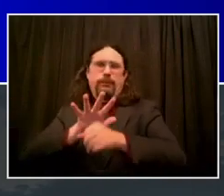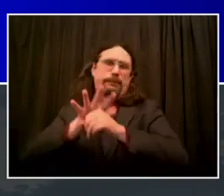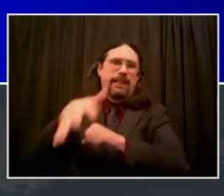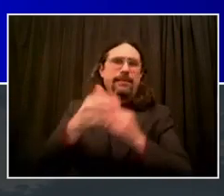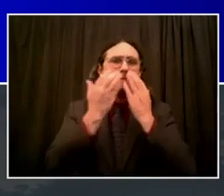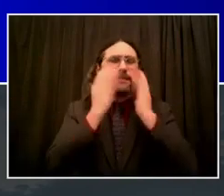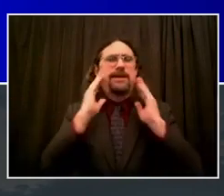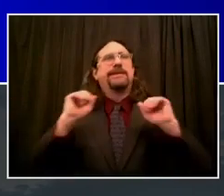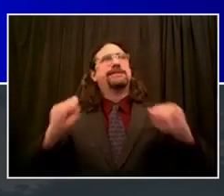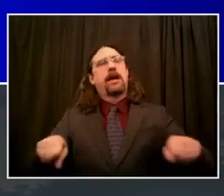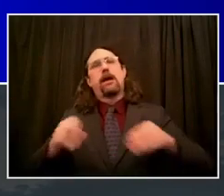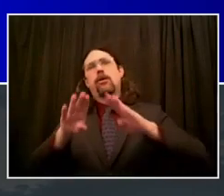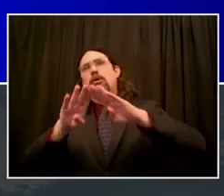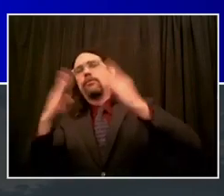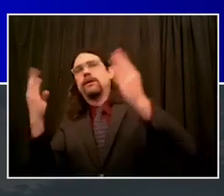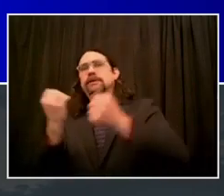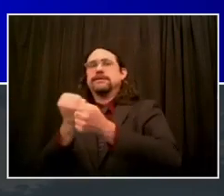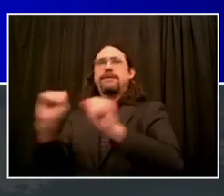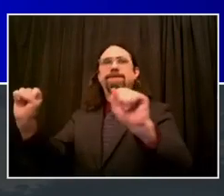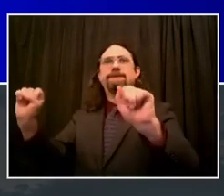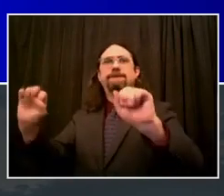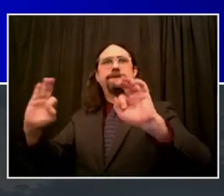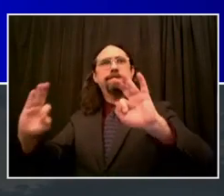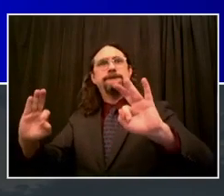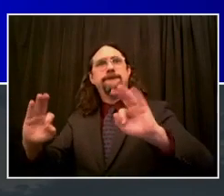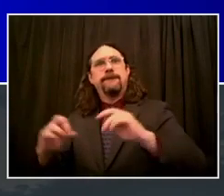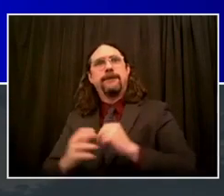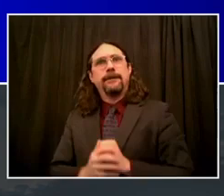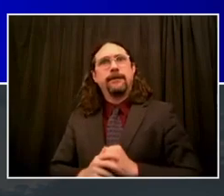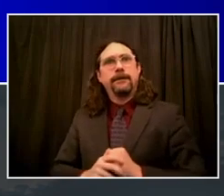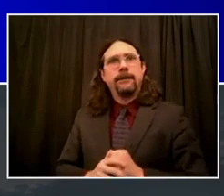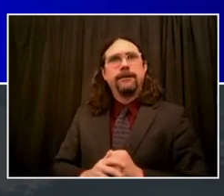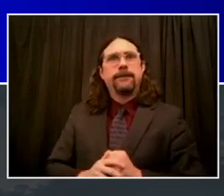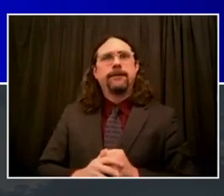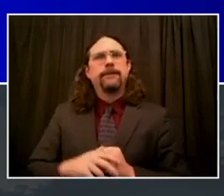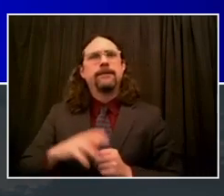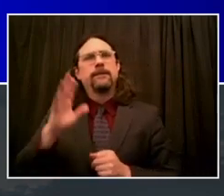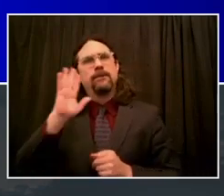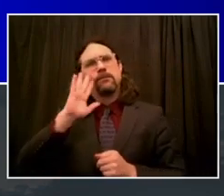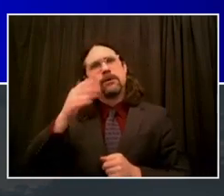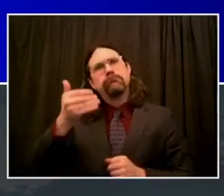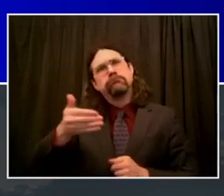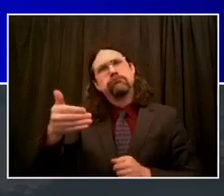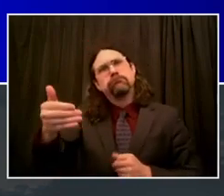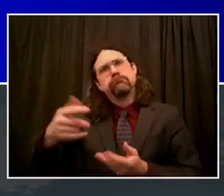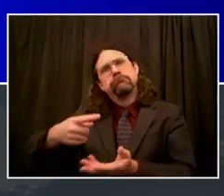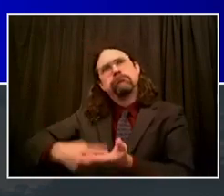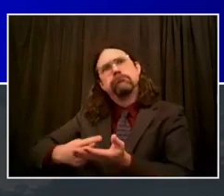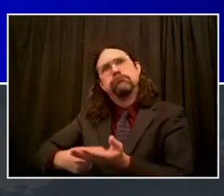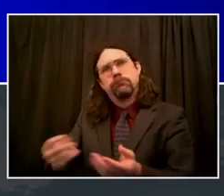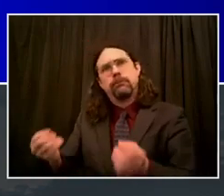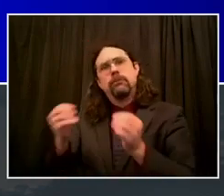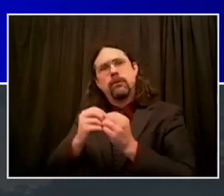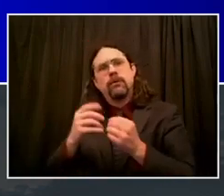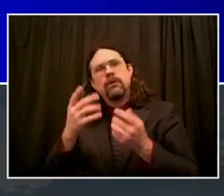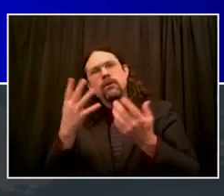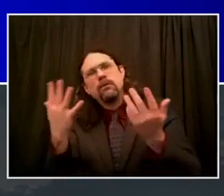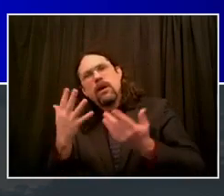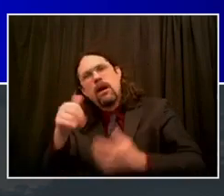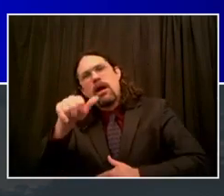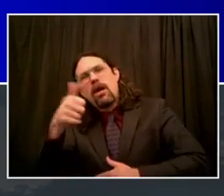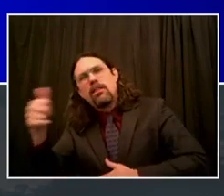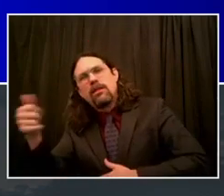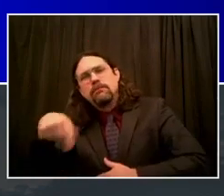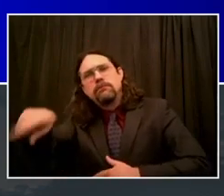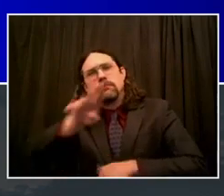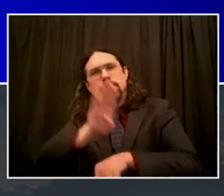in the coming days. A lot of them have talked about it's hard to find enough cleaning supplies and cleaning supplies they can afford that will be effective and